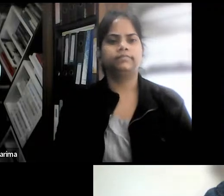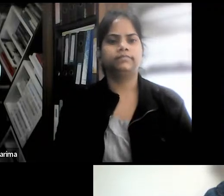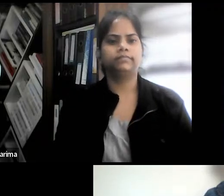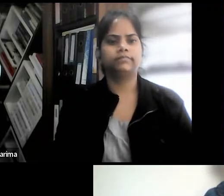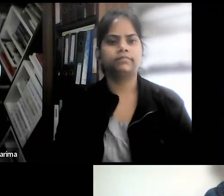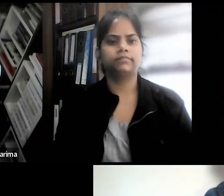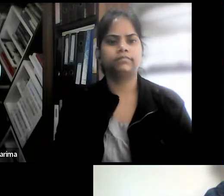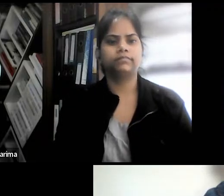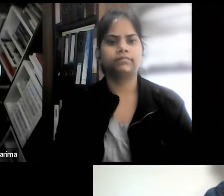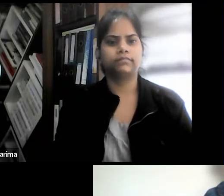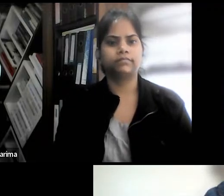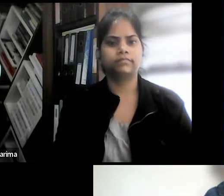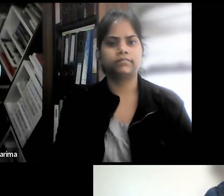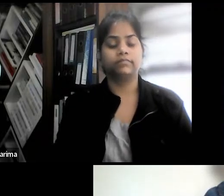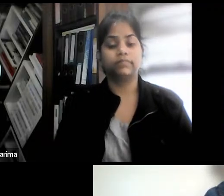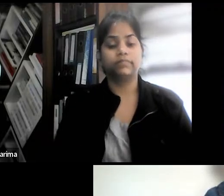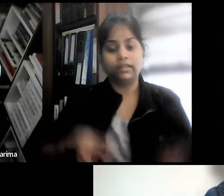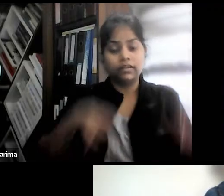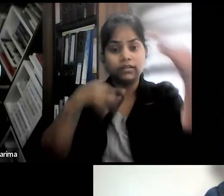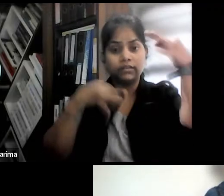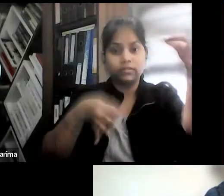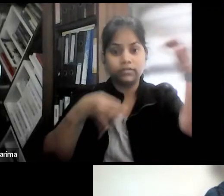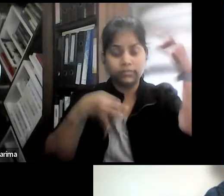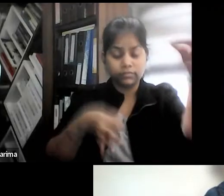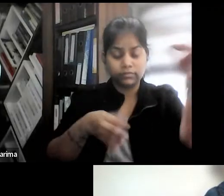her paper today is titled Resistance,